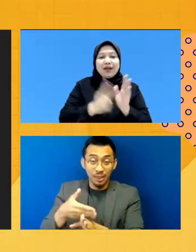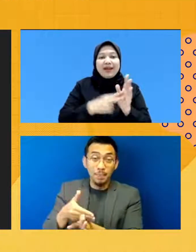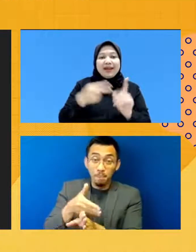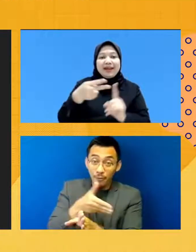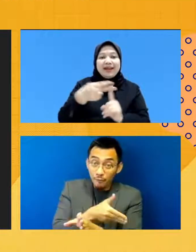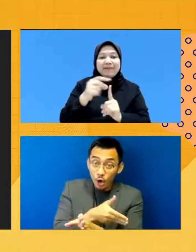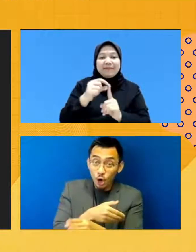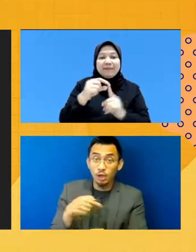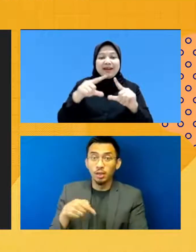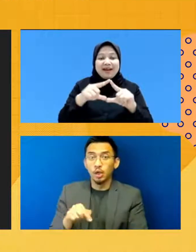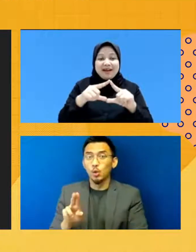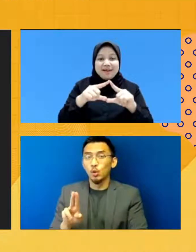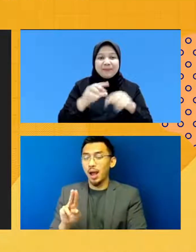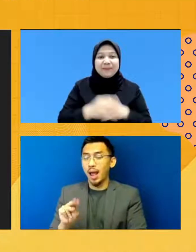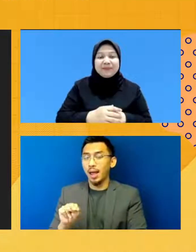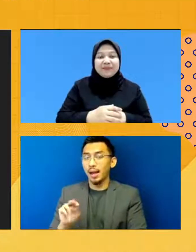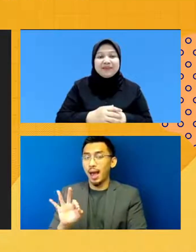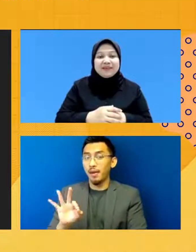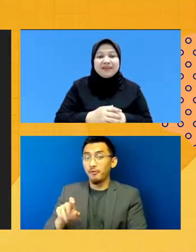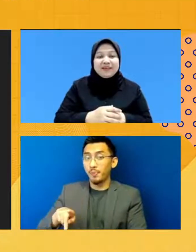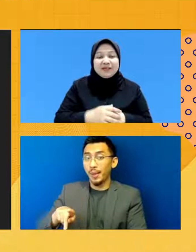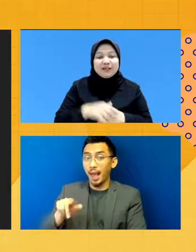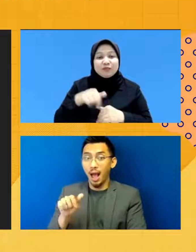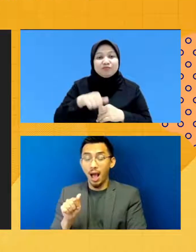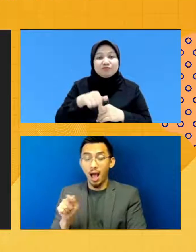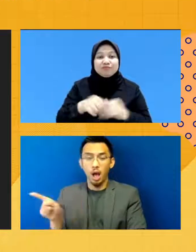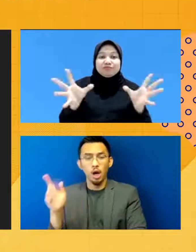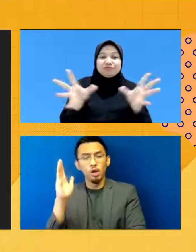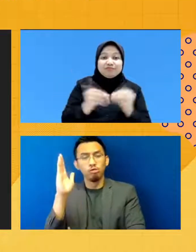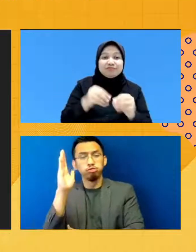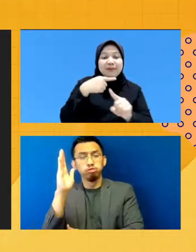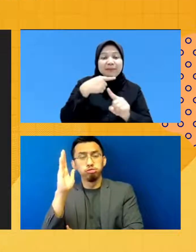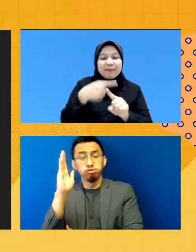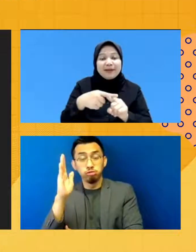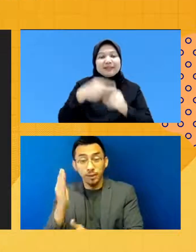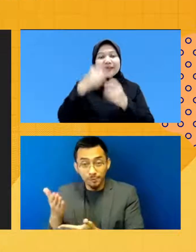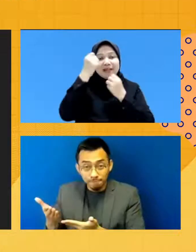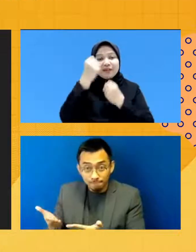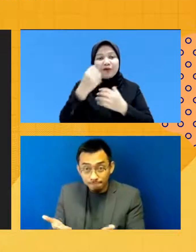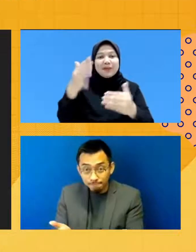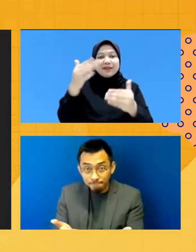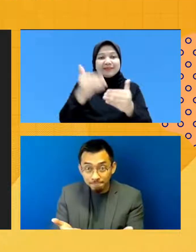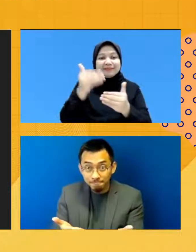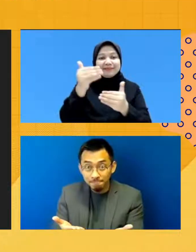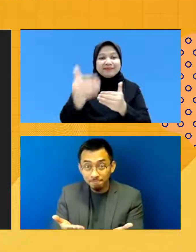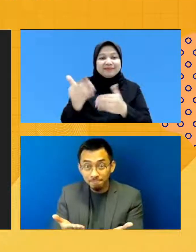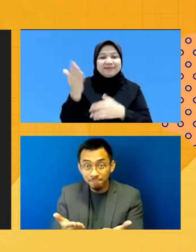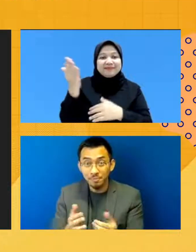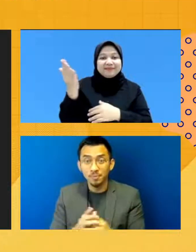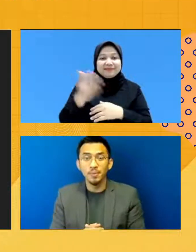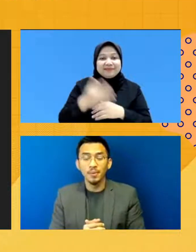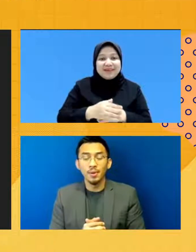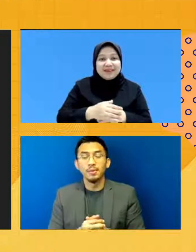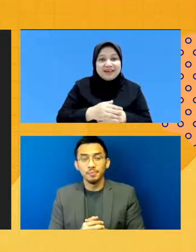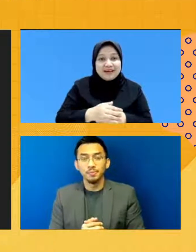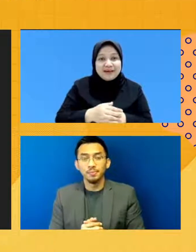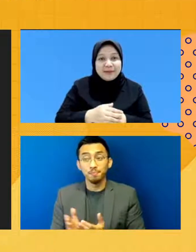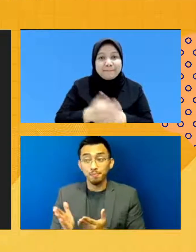to wrap up and share the next information update. Please, Mrs. Miyadana, the floor is yours.